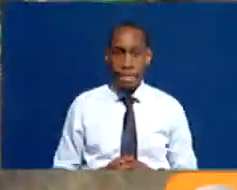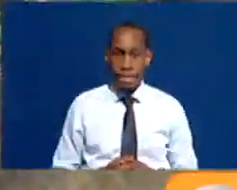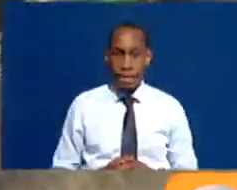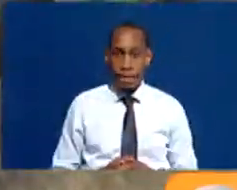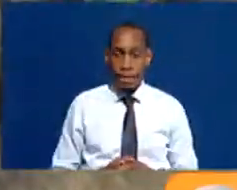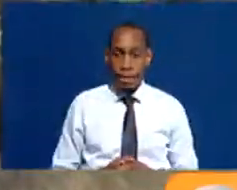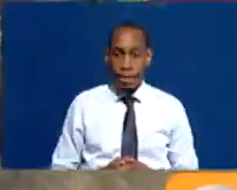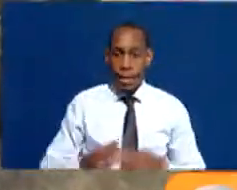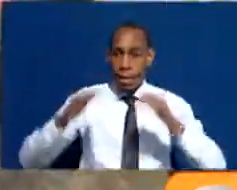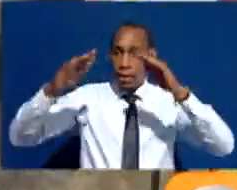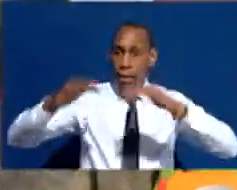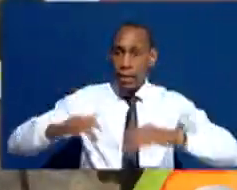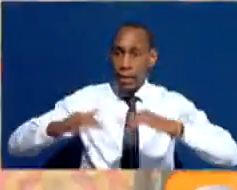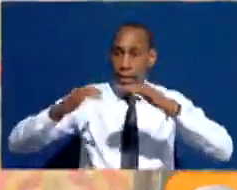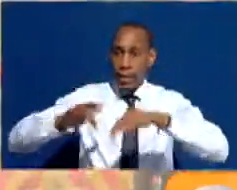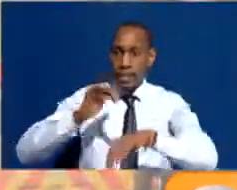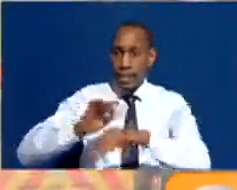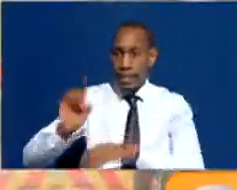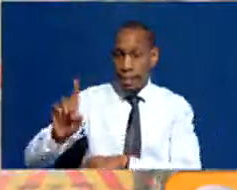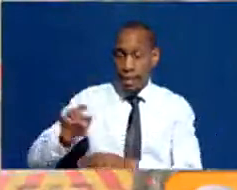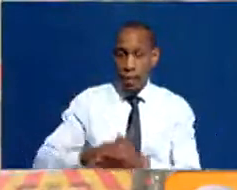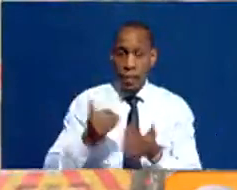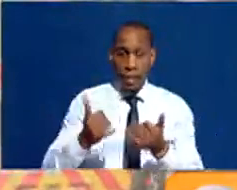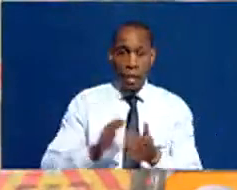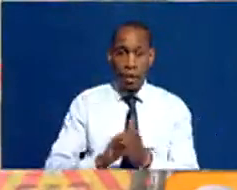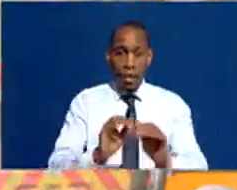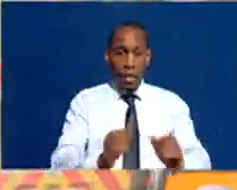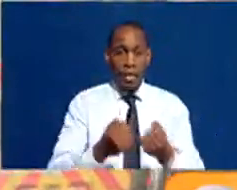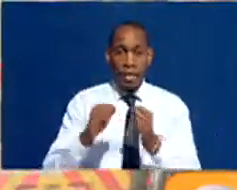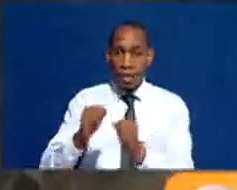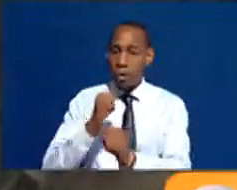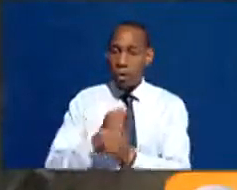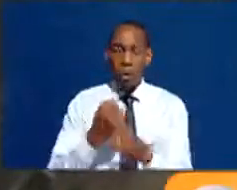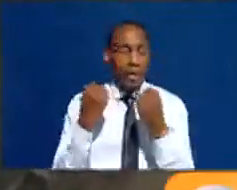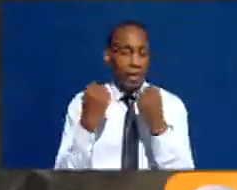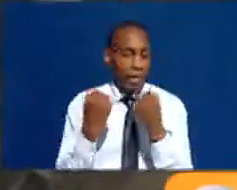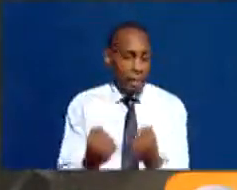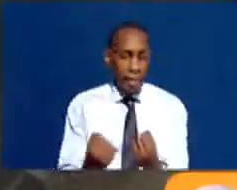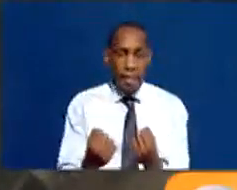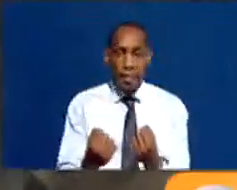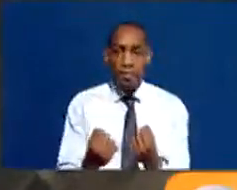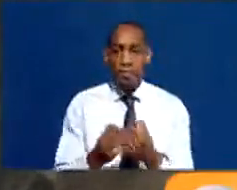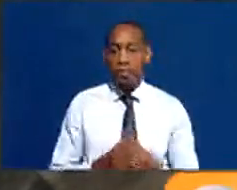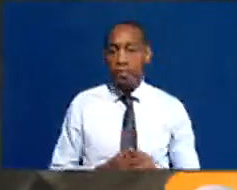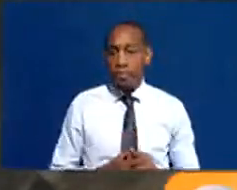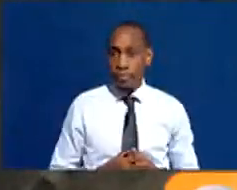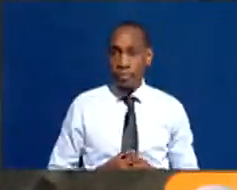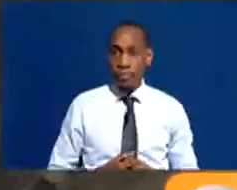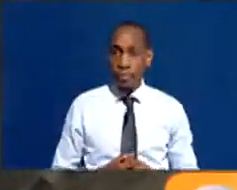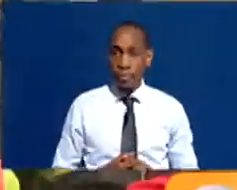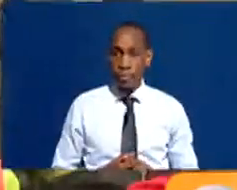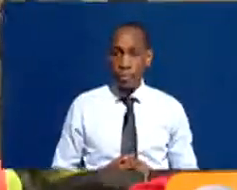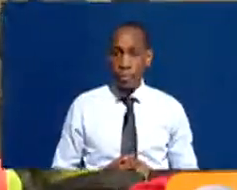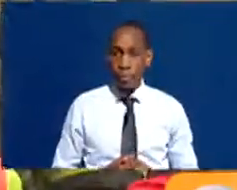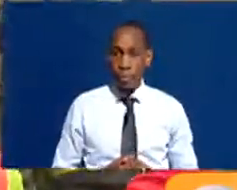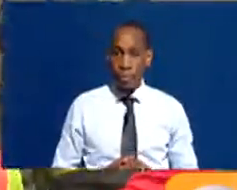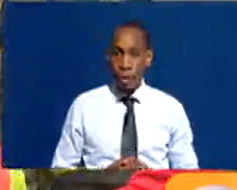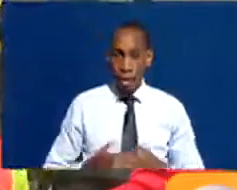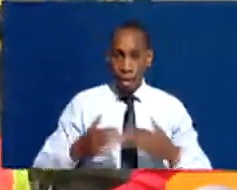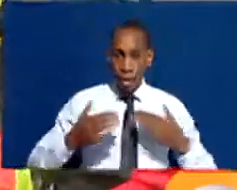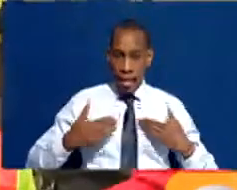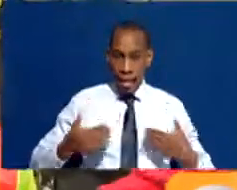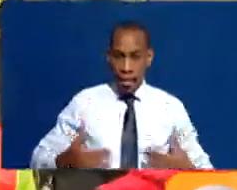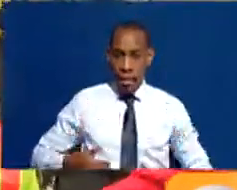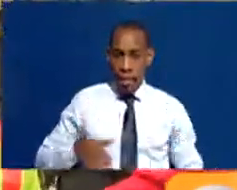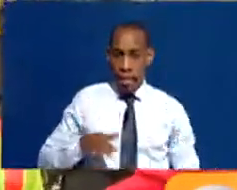with a downpour that rocked the capital, making the job considerably more difficult for the rescuers. The body of